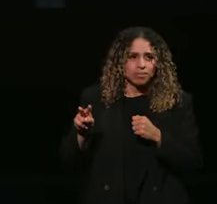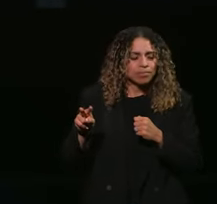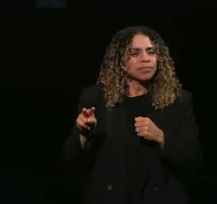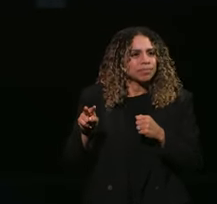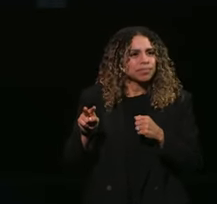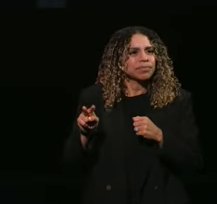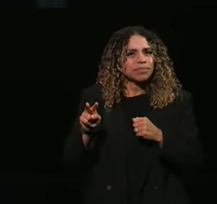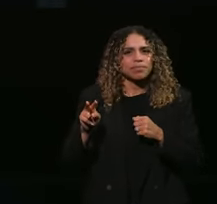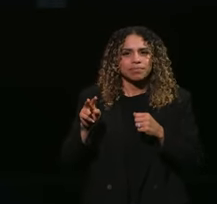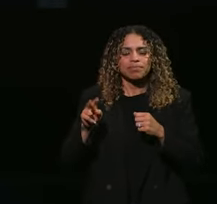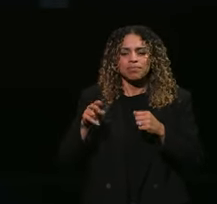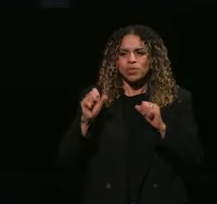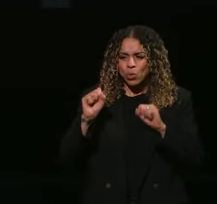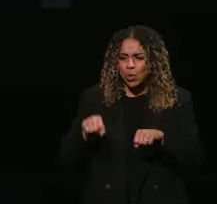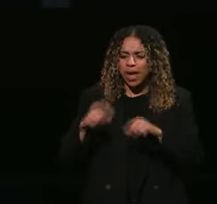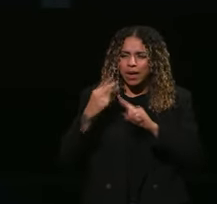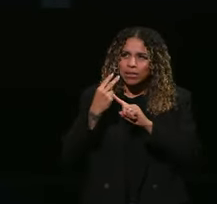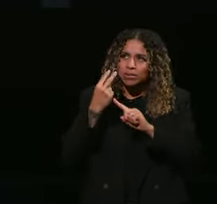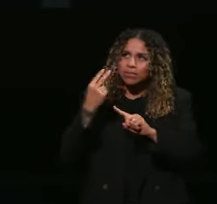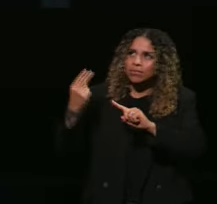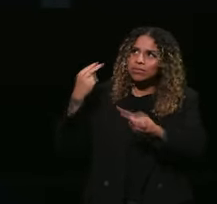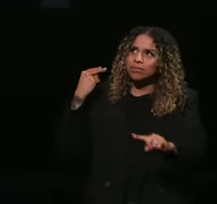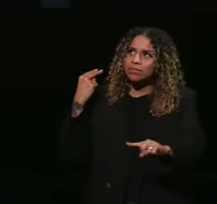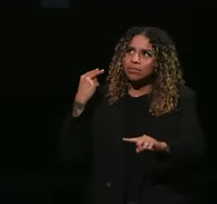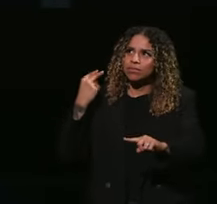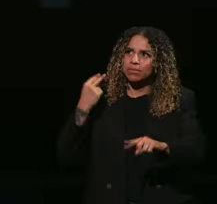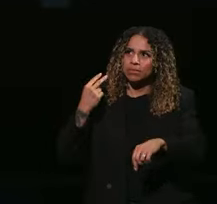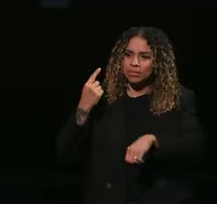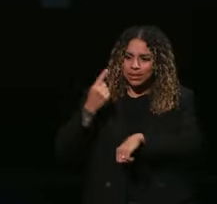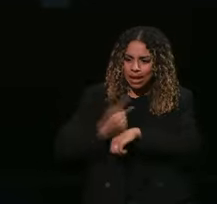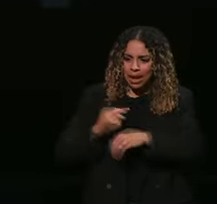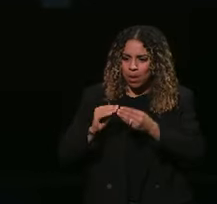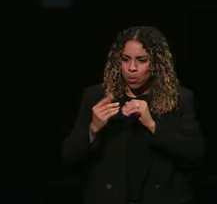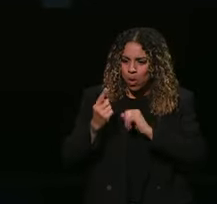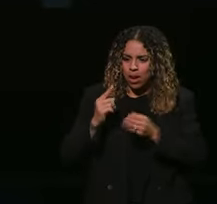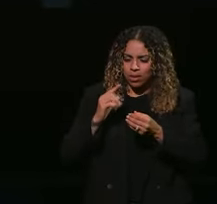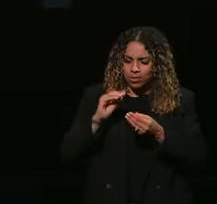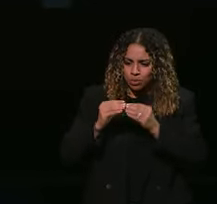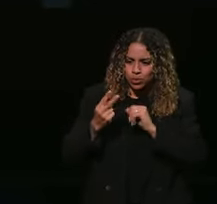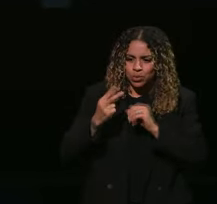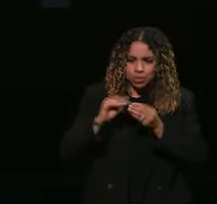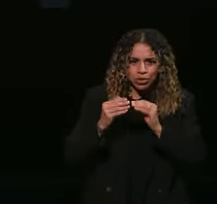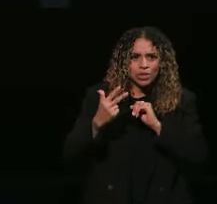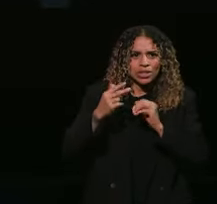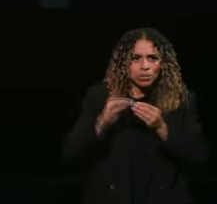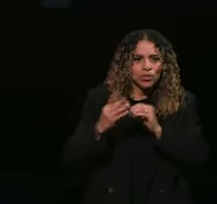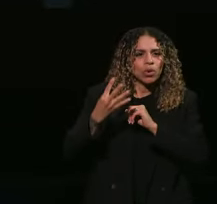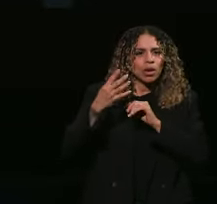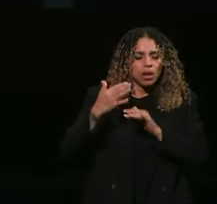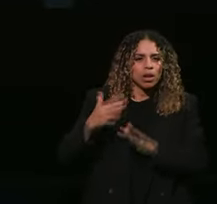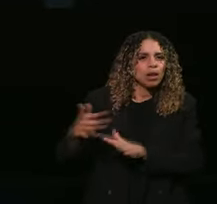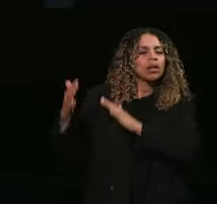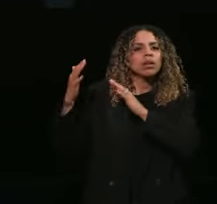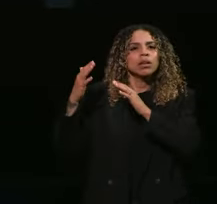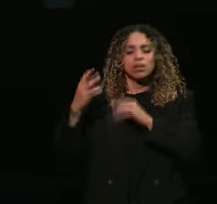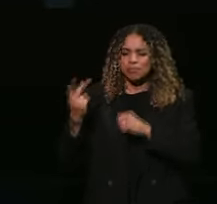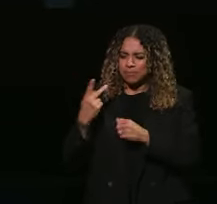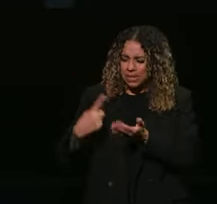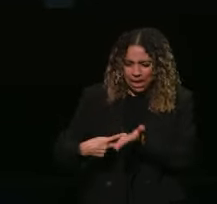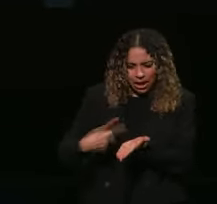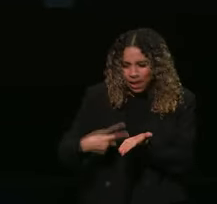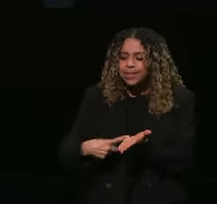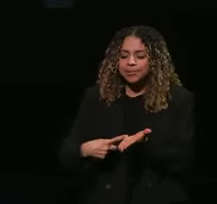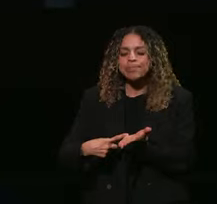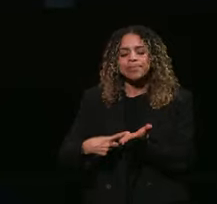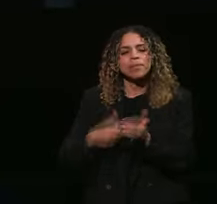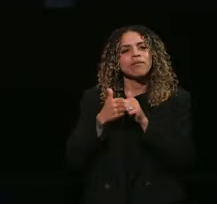by going through the days. He really wanted, and we developed this concept and landed ultimately on an idea he had early on, which was that he